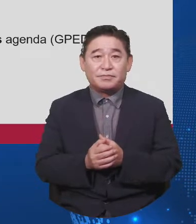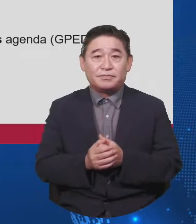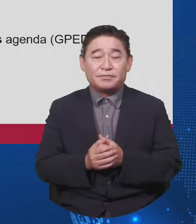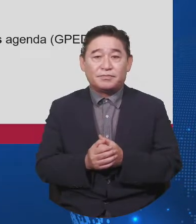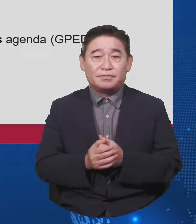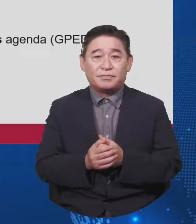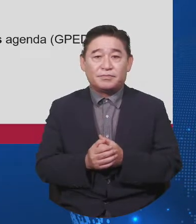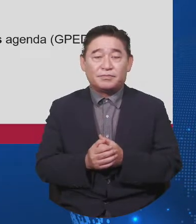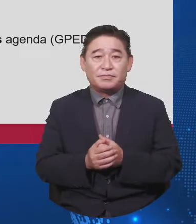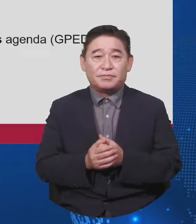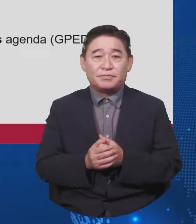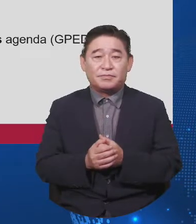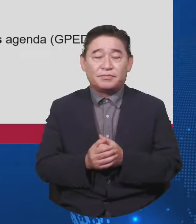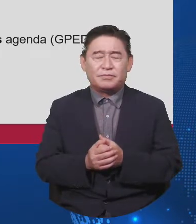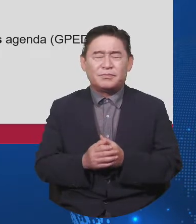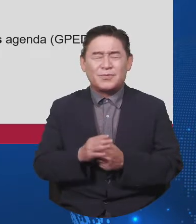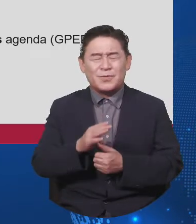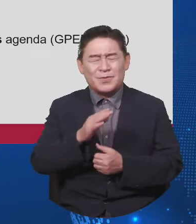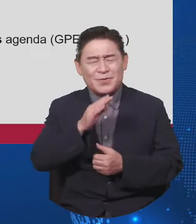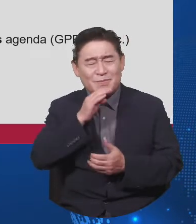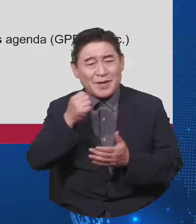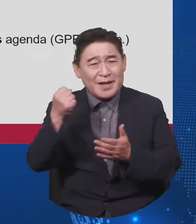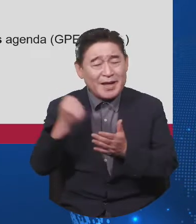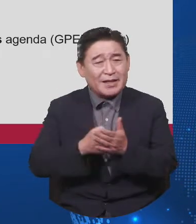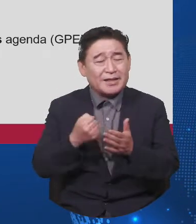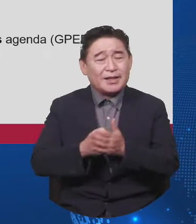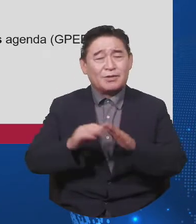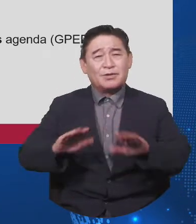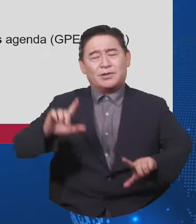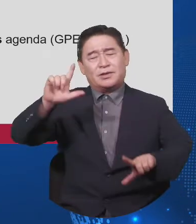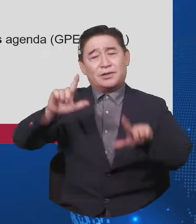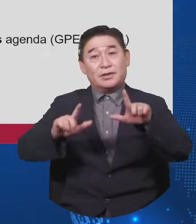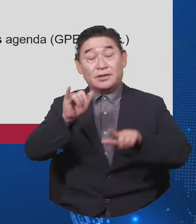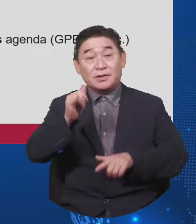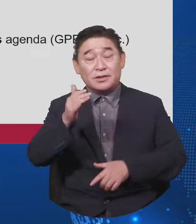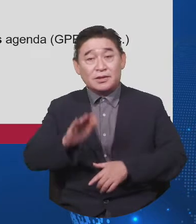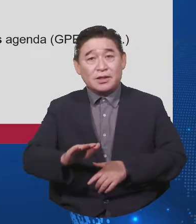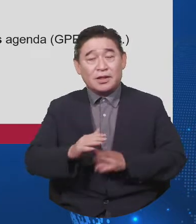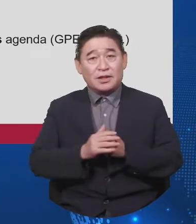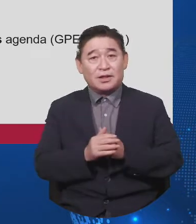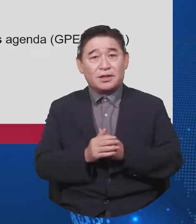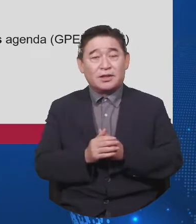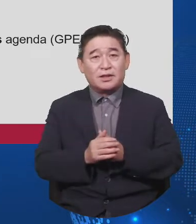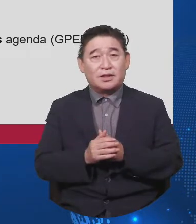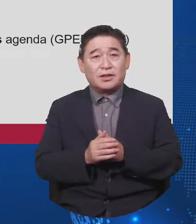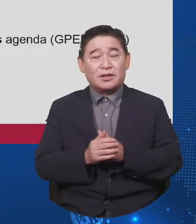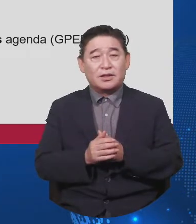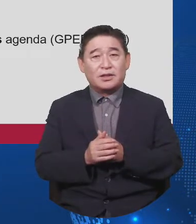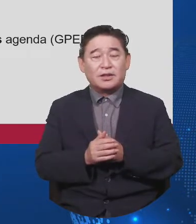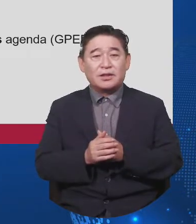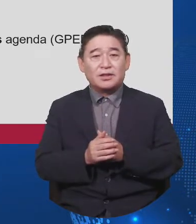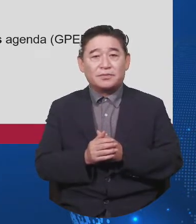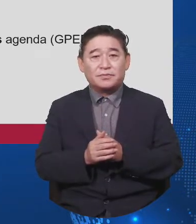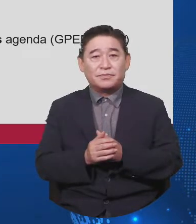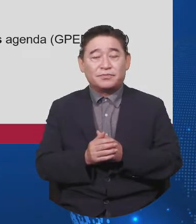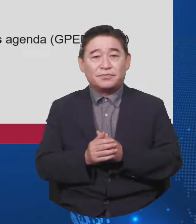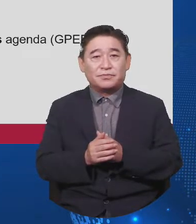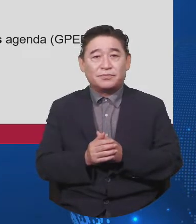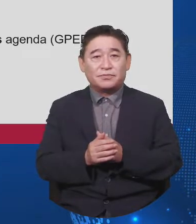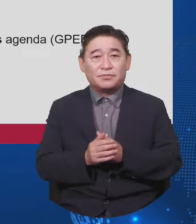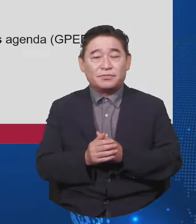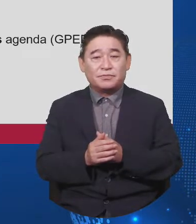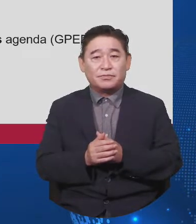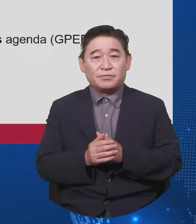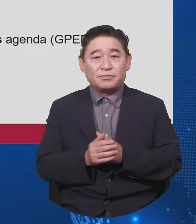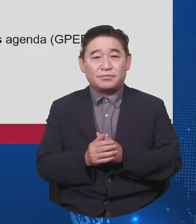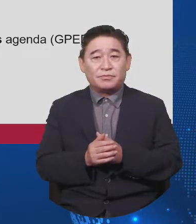reality, that because of the bigger geostrategic context, we have less momentum for this debate, and